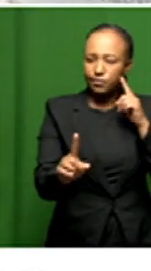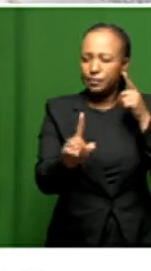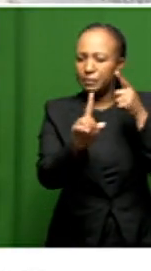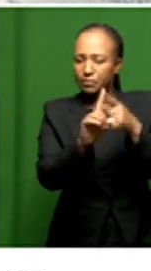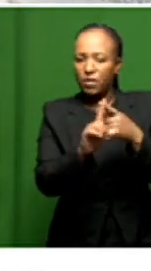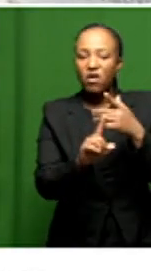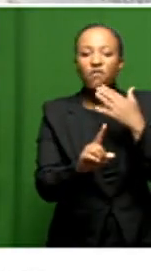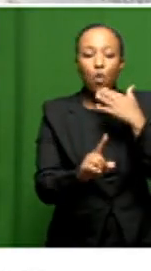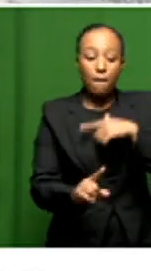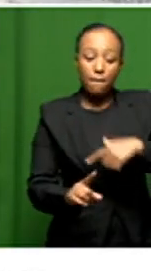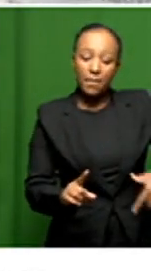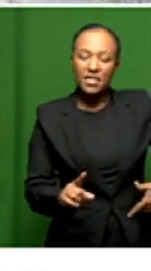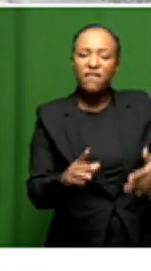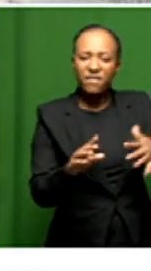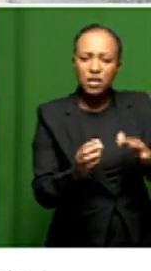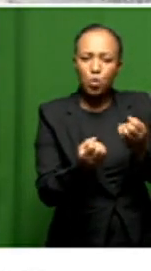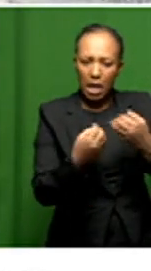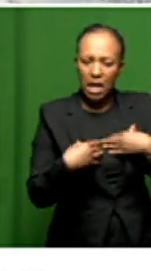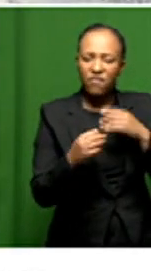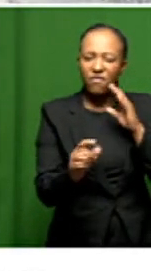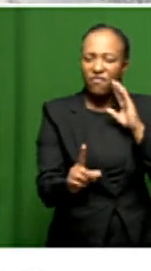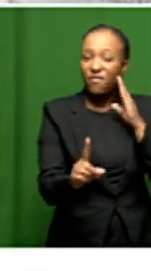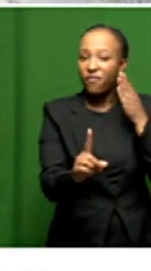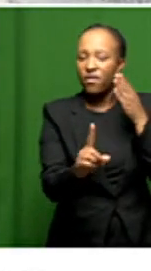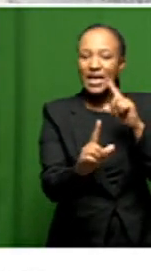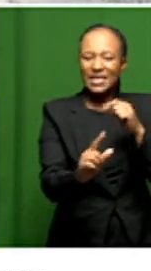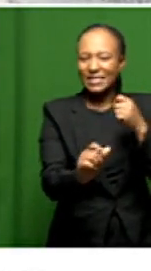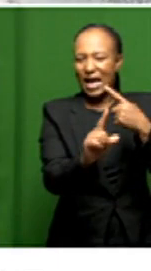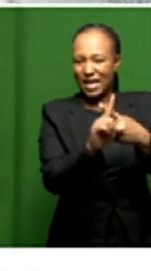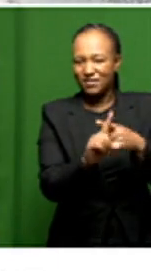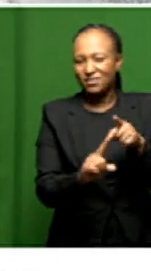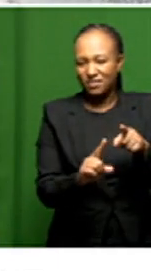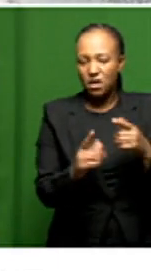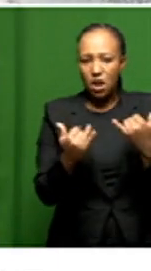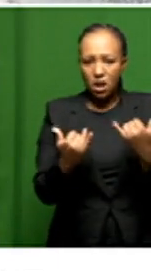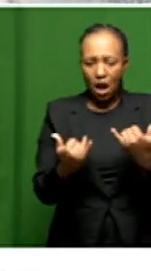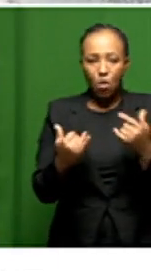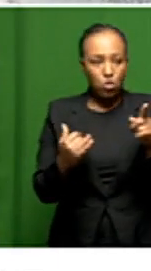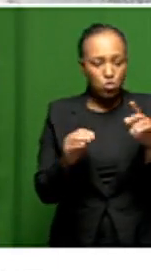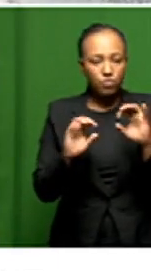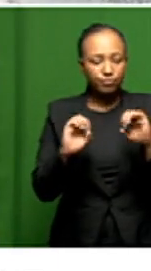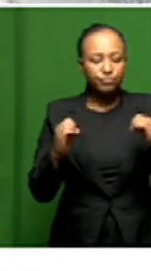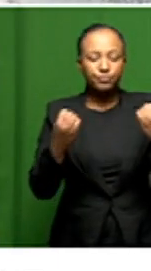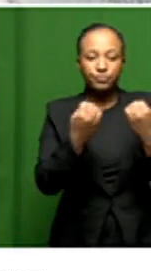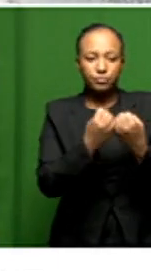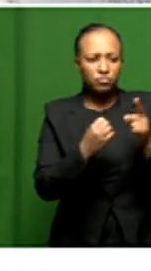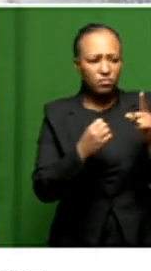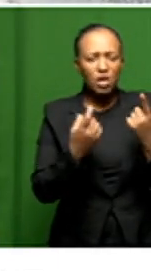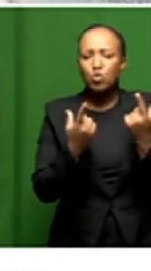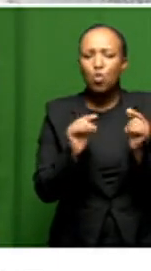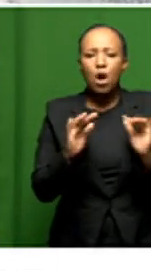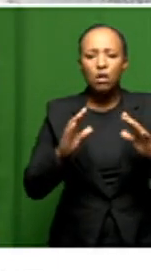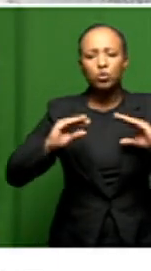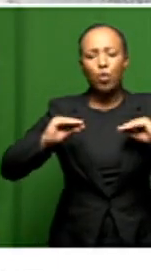has set for us. So how are we educating? And I mean, how do you go about it as an organization to try and